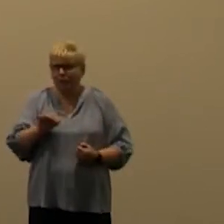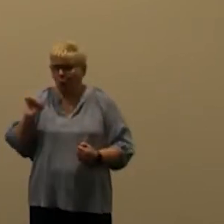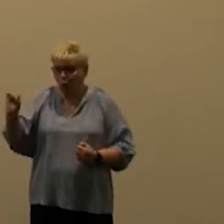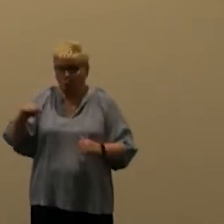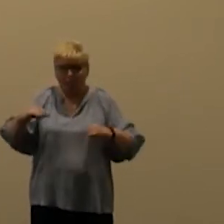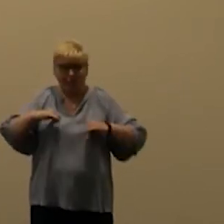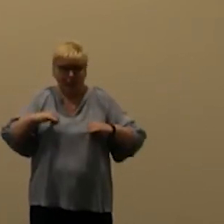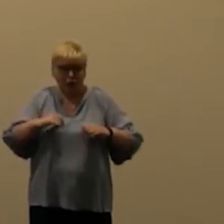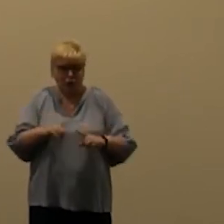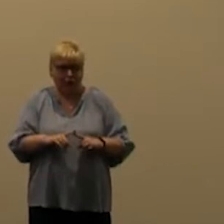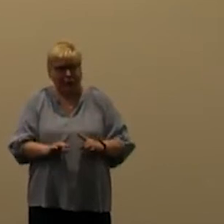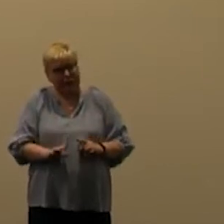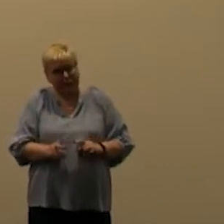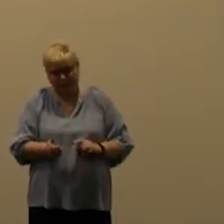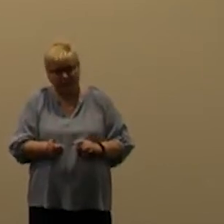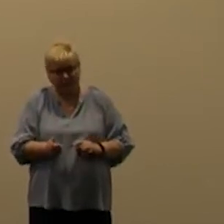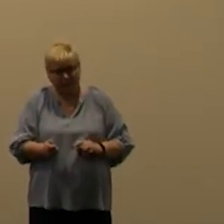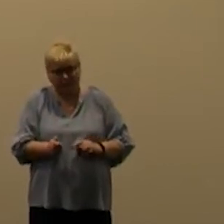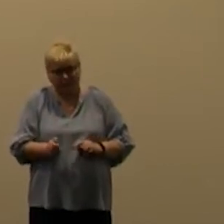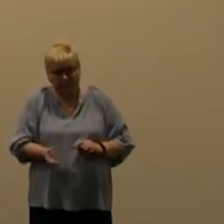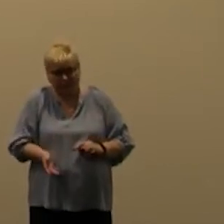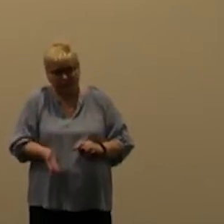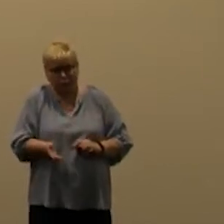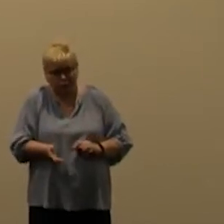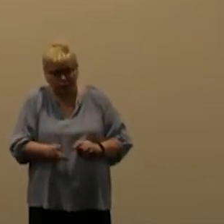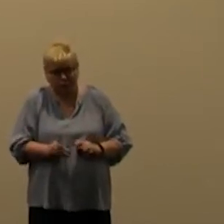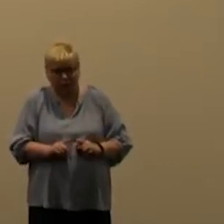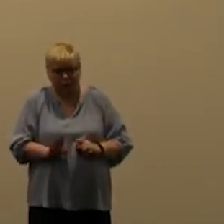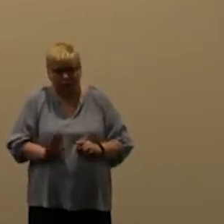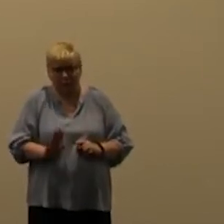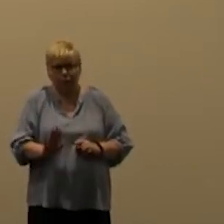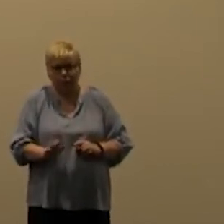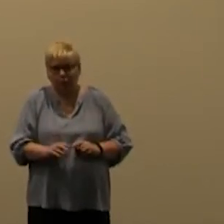to give you a push to contribute within that call.